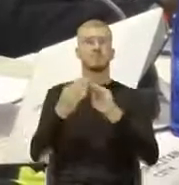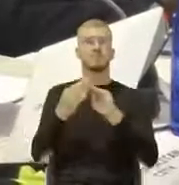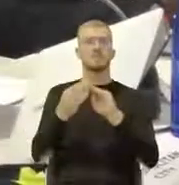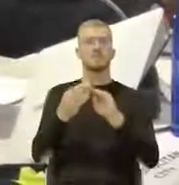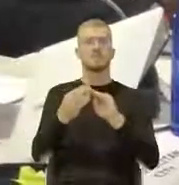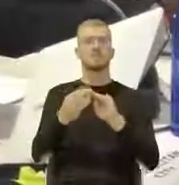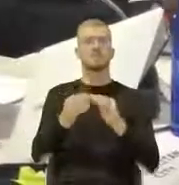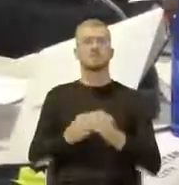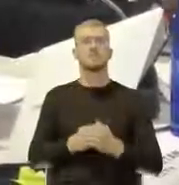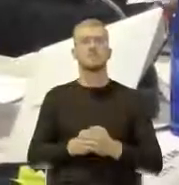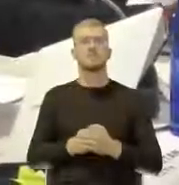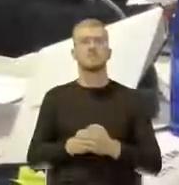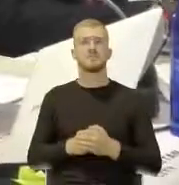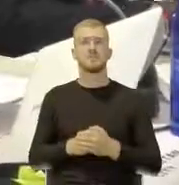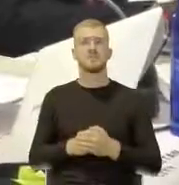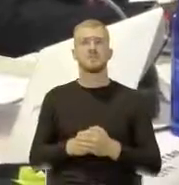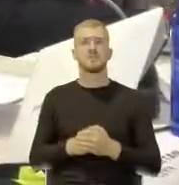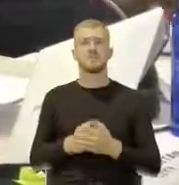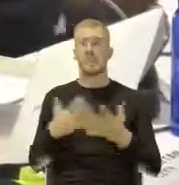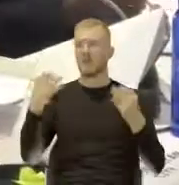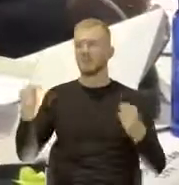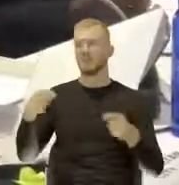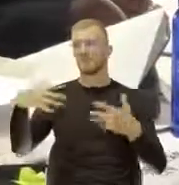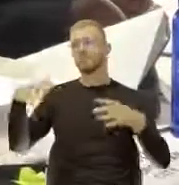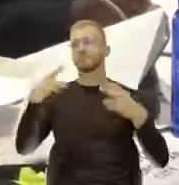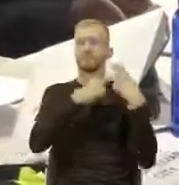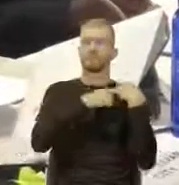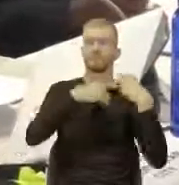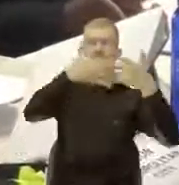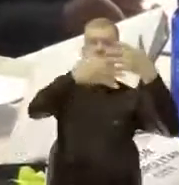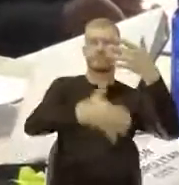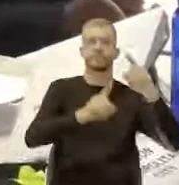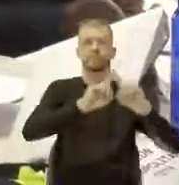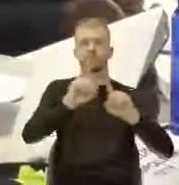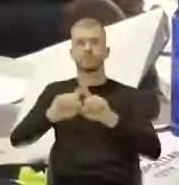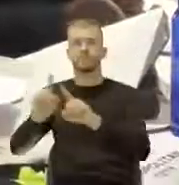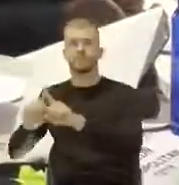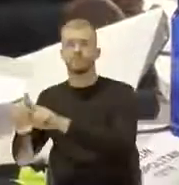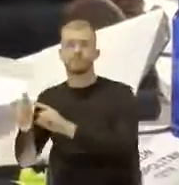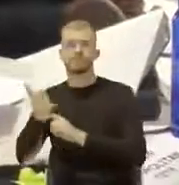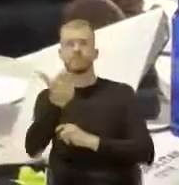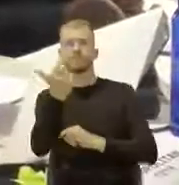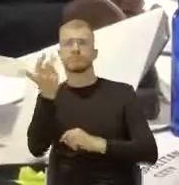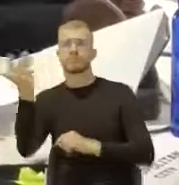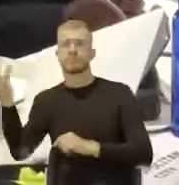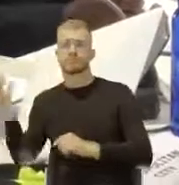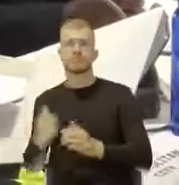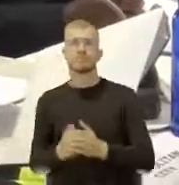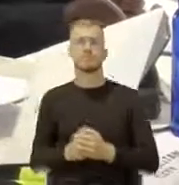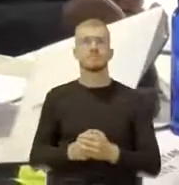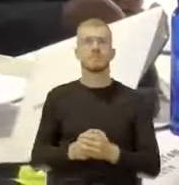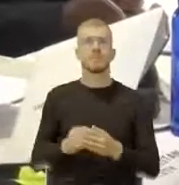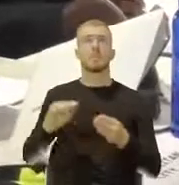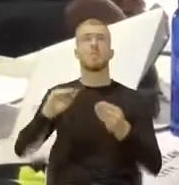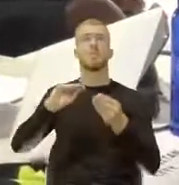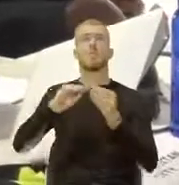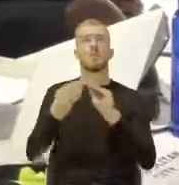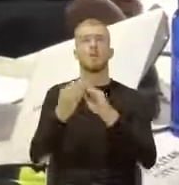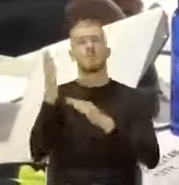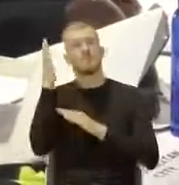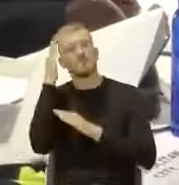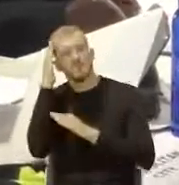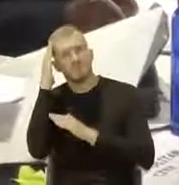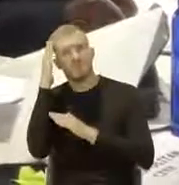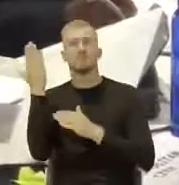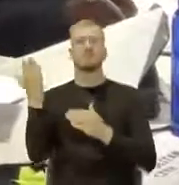few, challenges include housing shortage, dilapidated urban infrastructure,